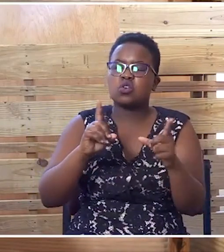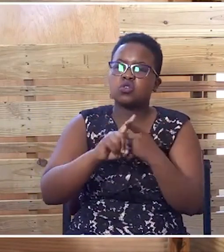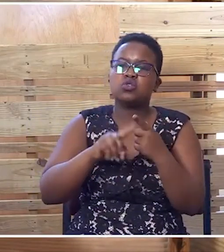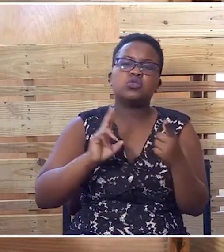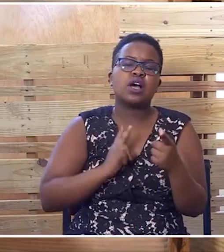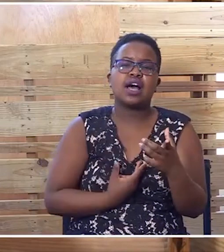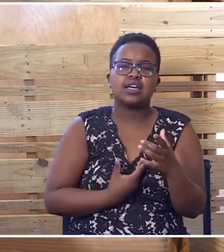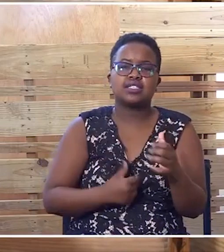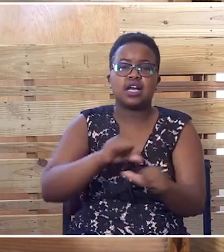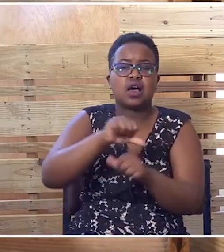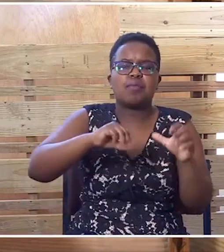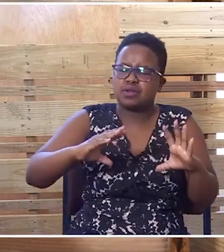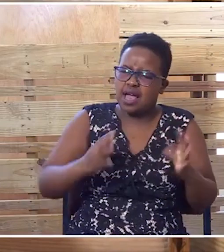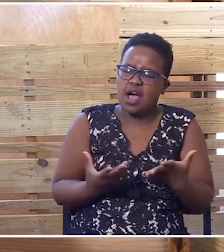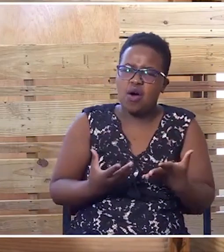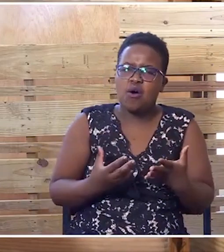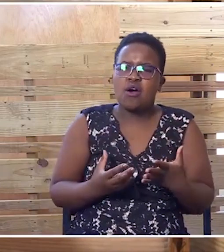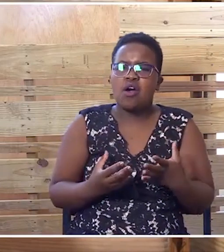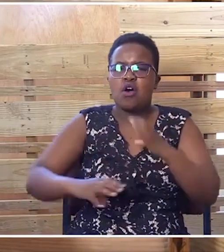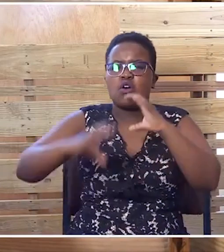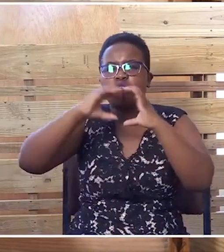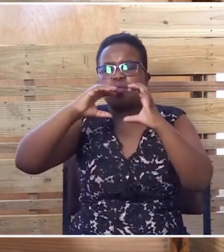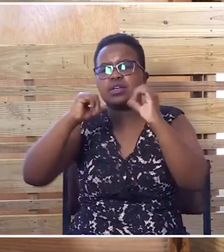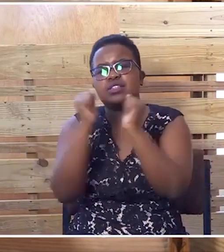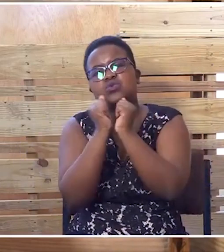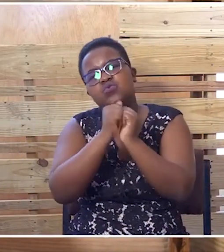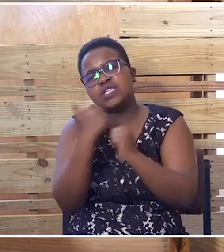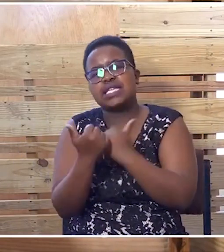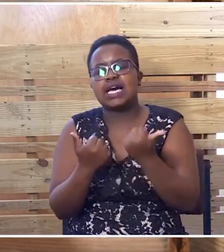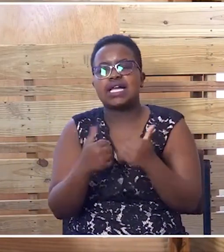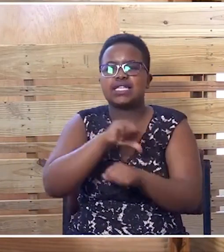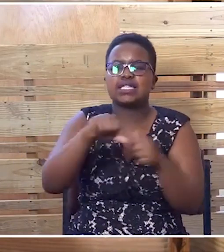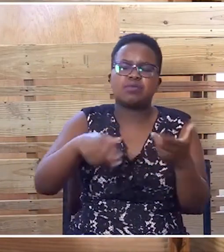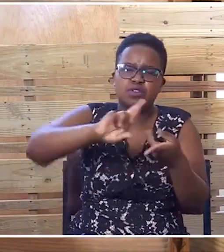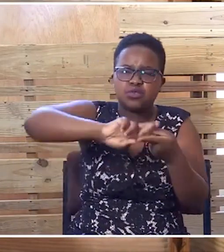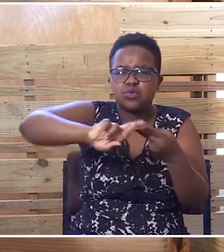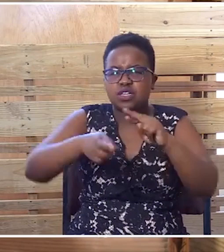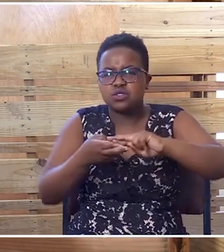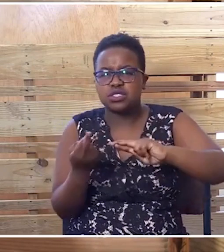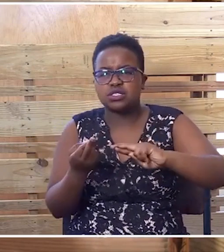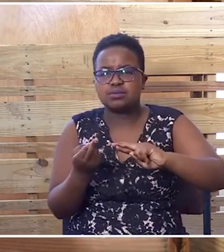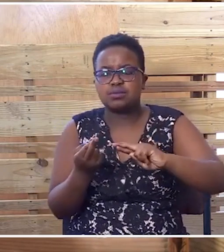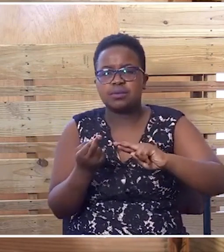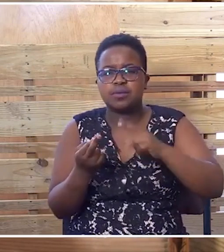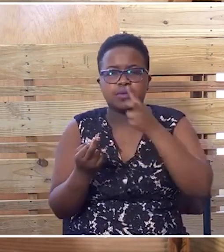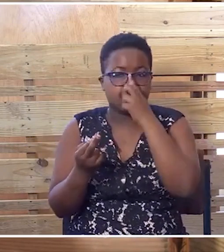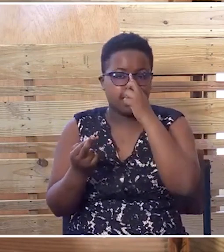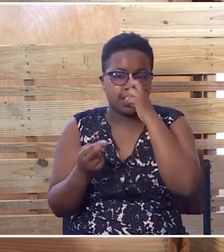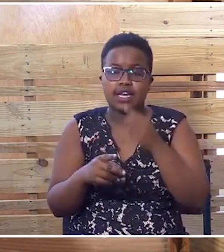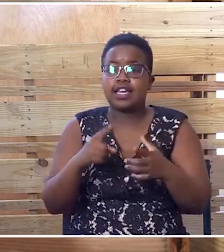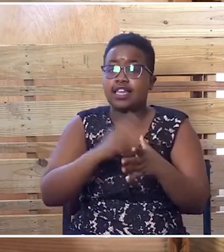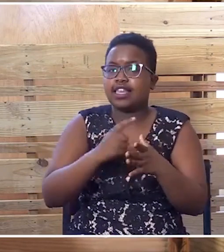relate with others, you know, about our relationships. And so